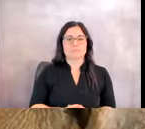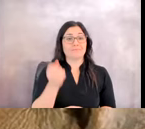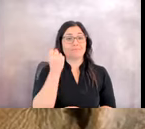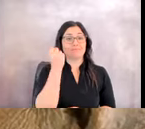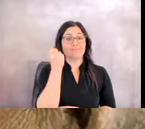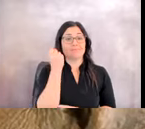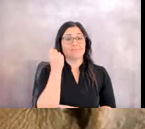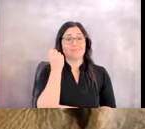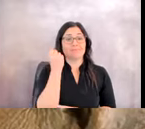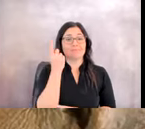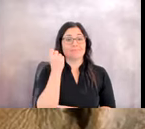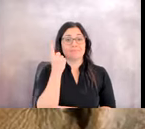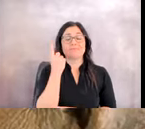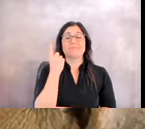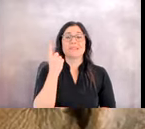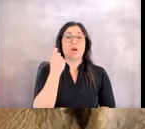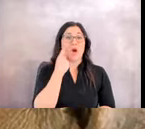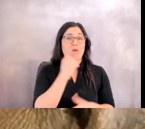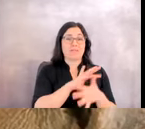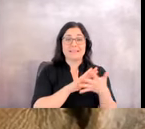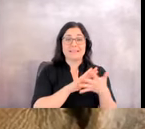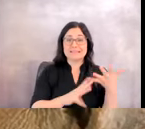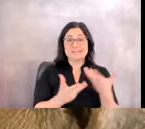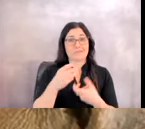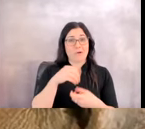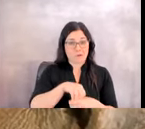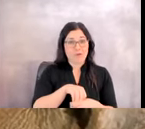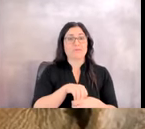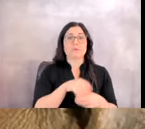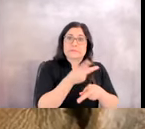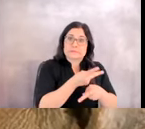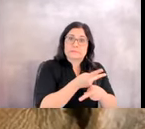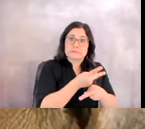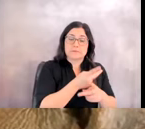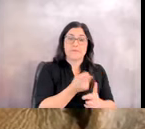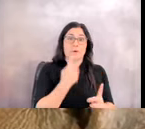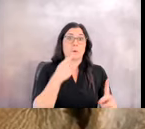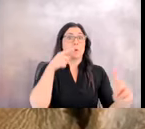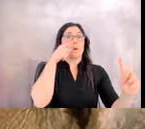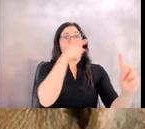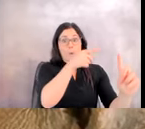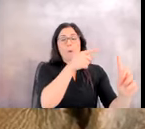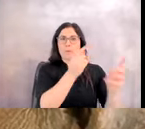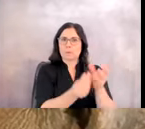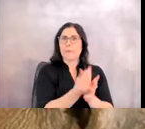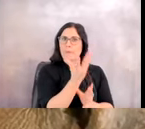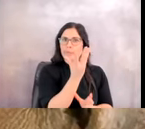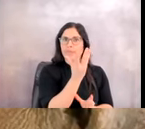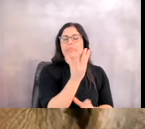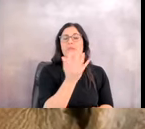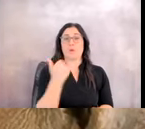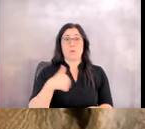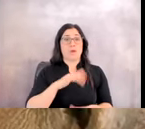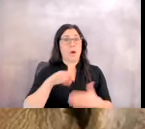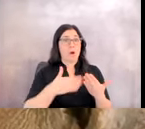But it's all of these things to achieve the growth that we are seeking